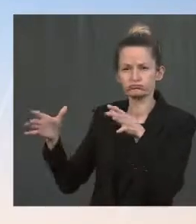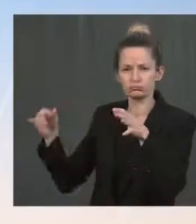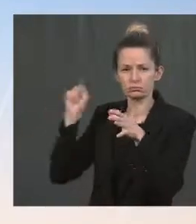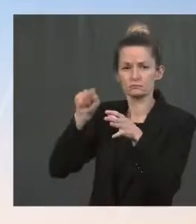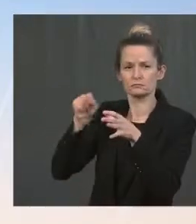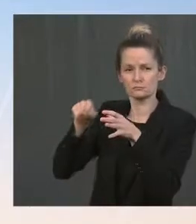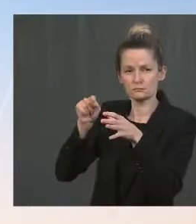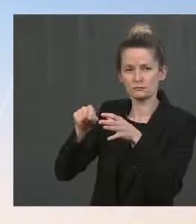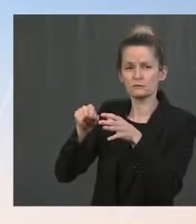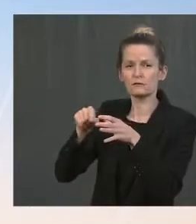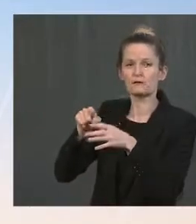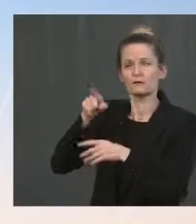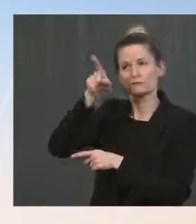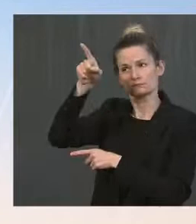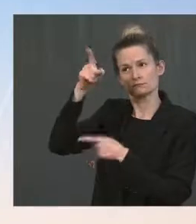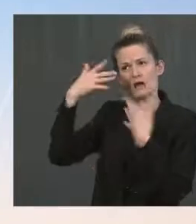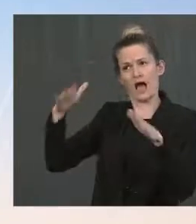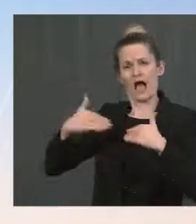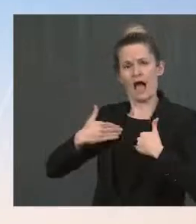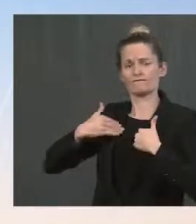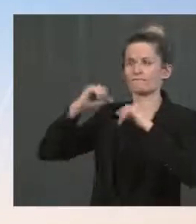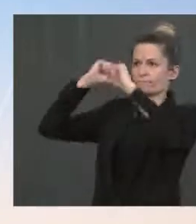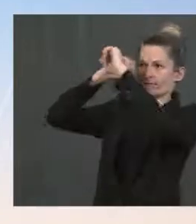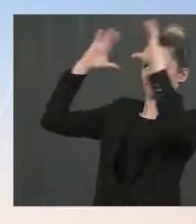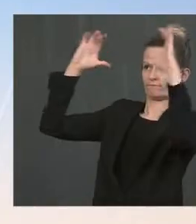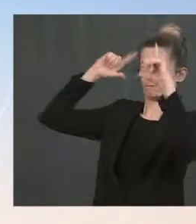point? So